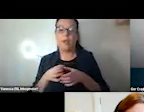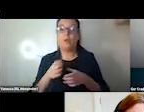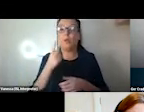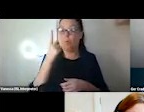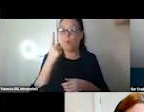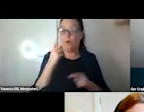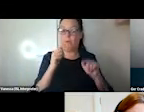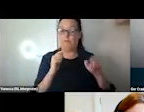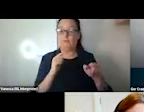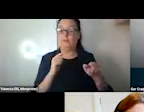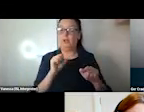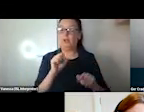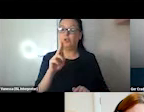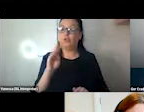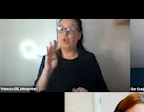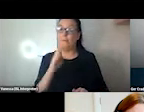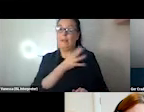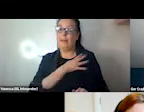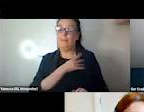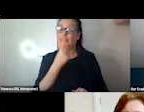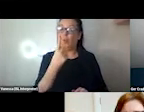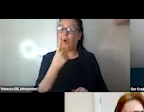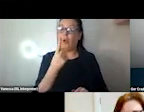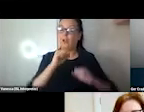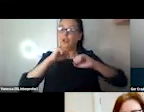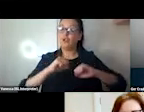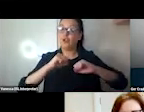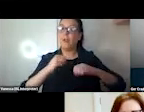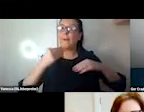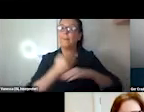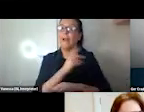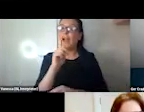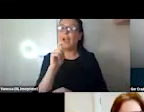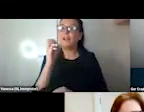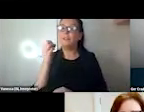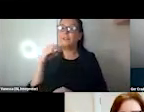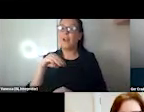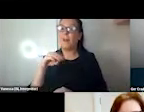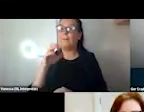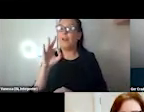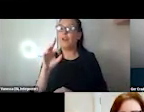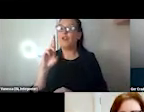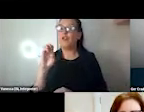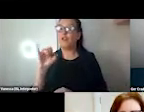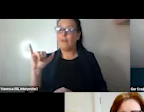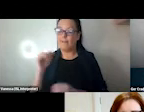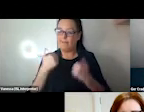is Subcommittee 1, chaired by Tom Gray. And on the slide you see here,